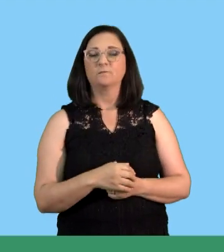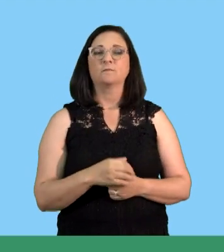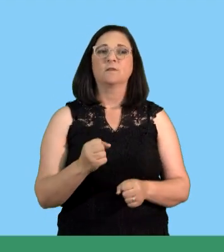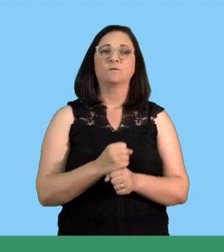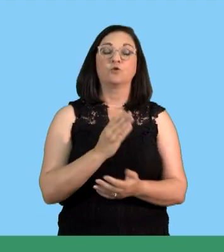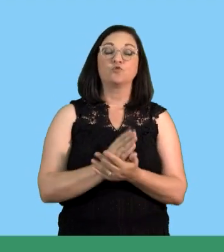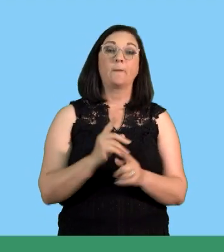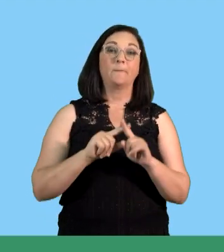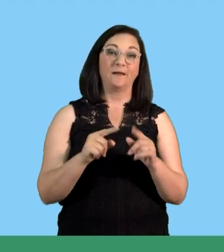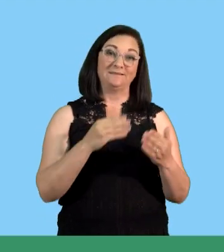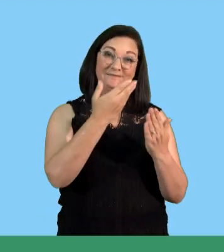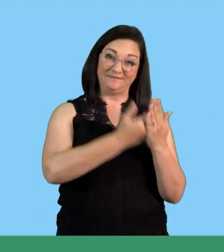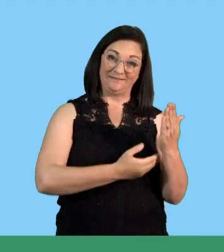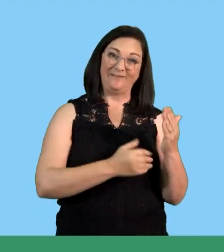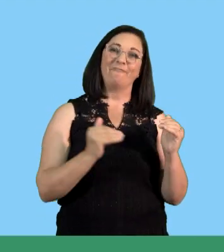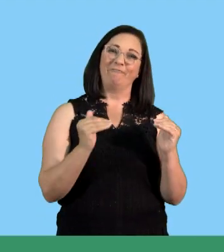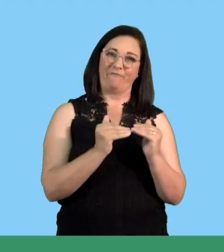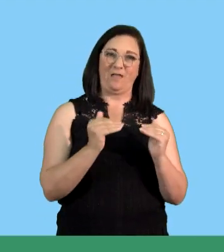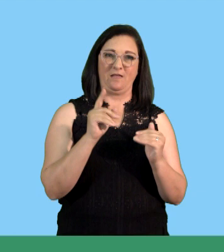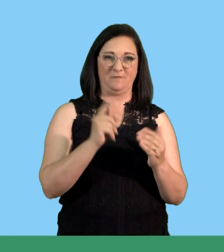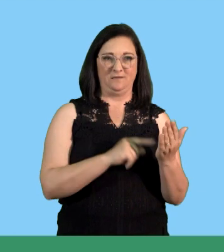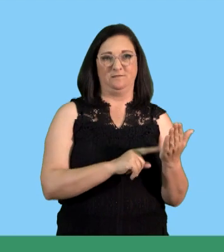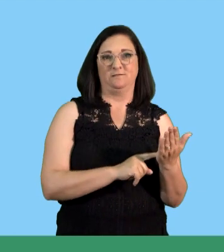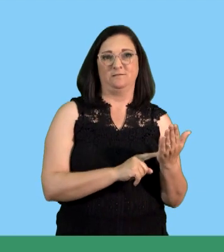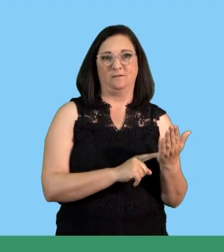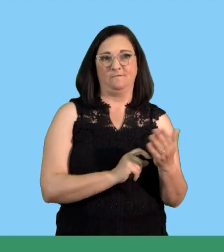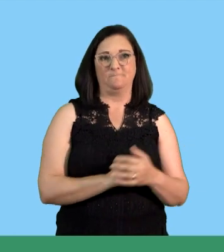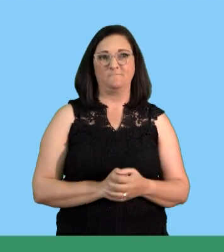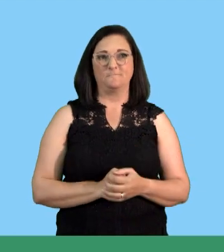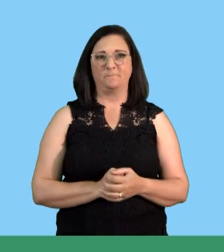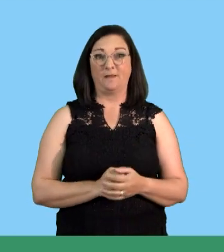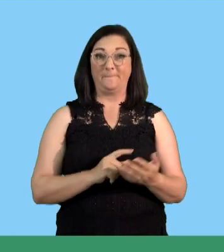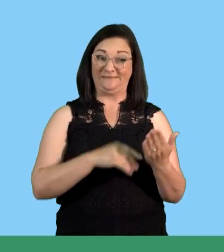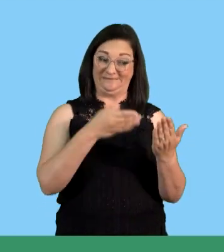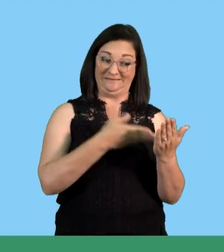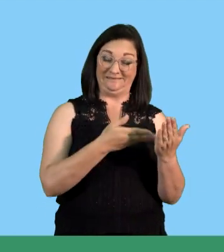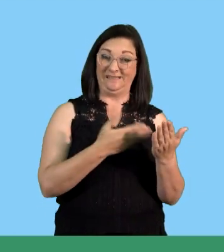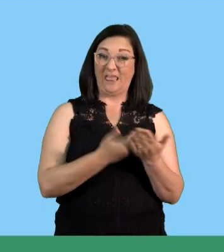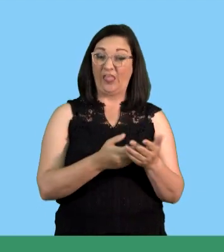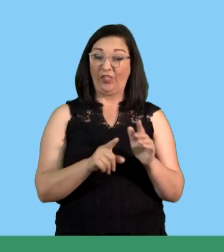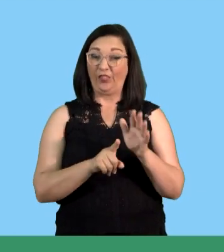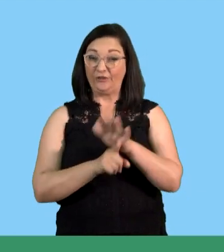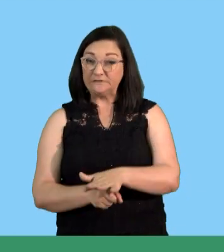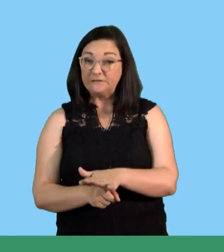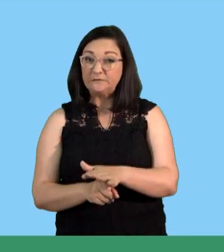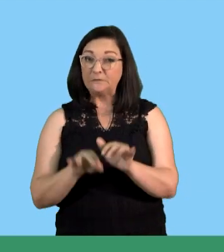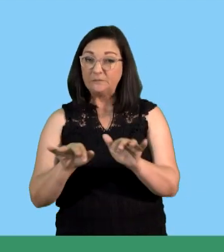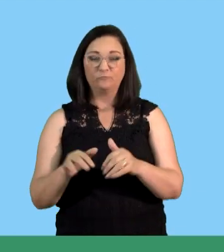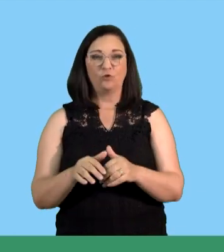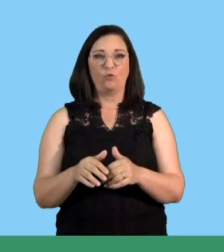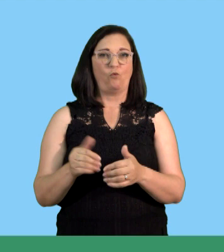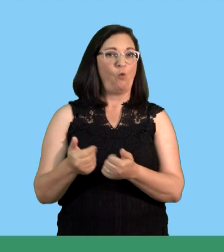take note, a fair criteria. What is a fair criteria? A fair criteria is the one that will not discriminate other people or put them at